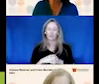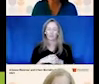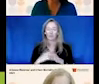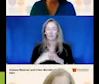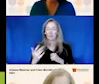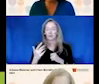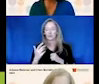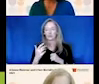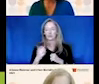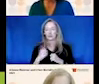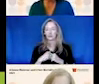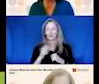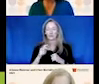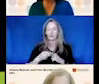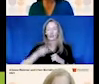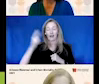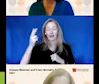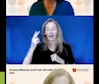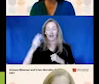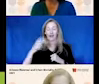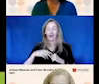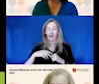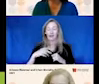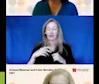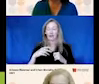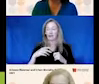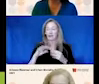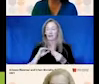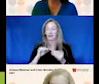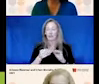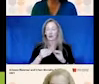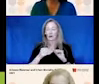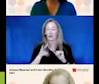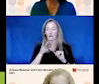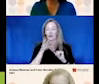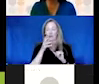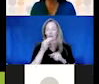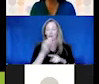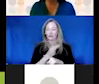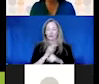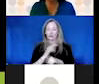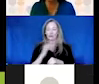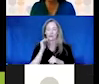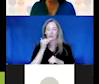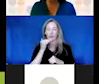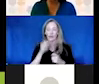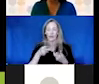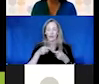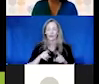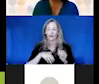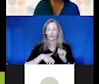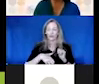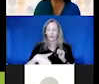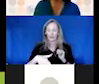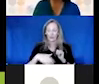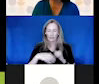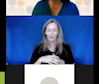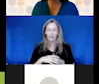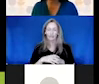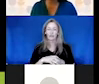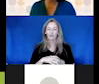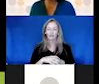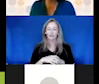pregnant. 13% of births in 2017 in the region were to mothers who reported using tobacco, compared to